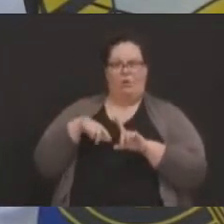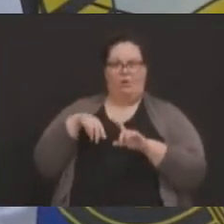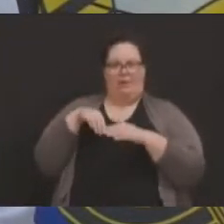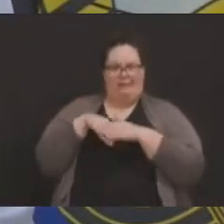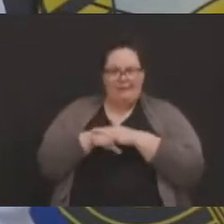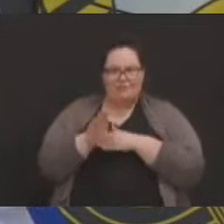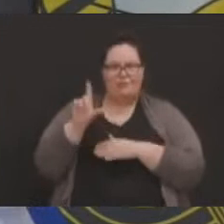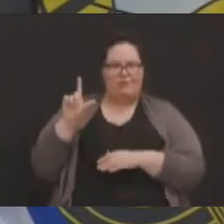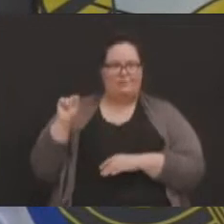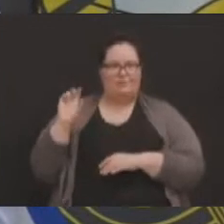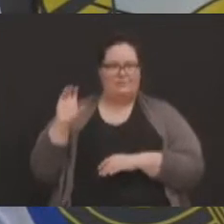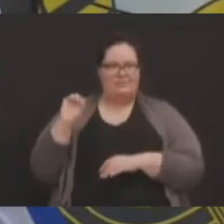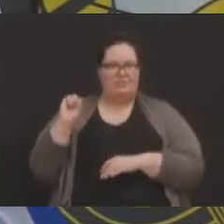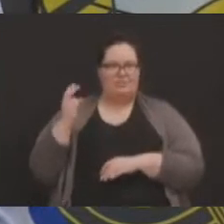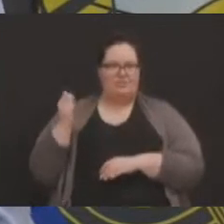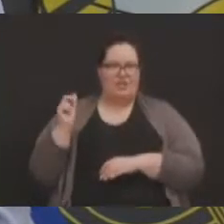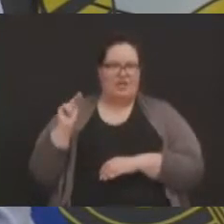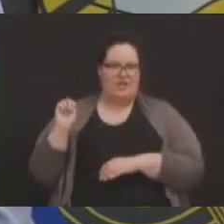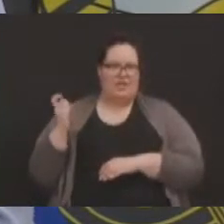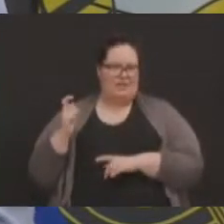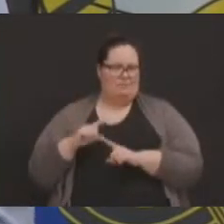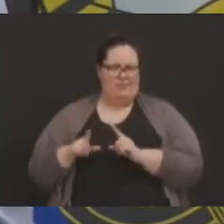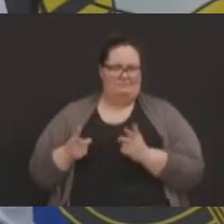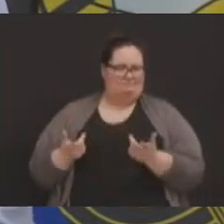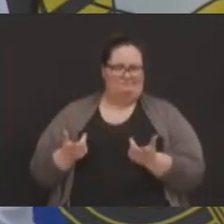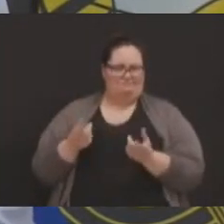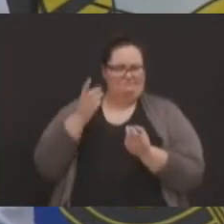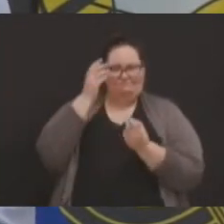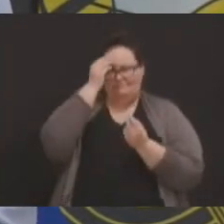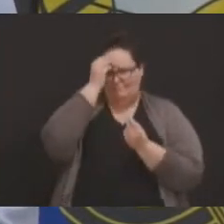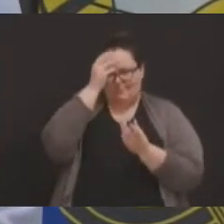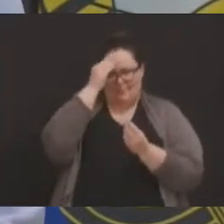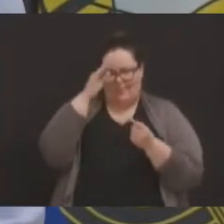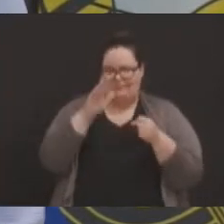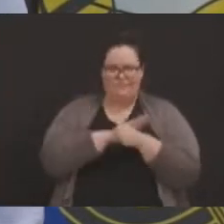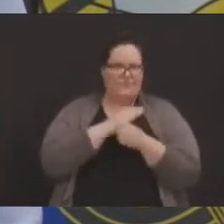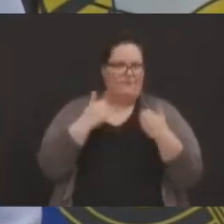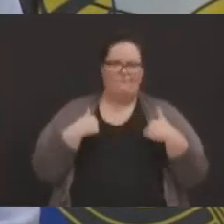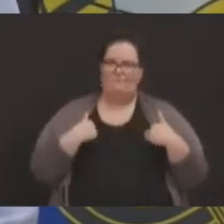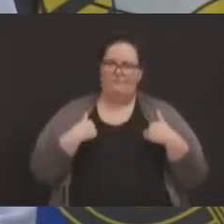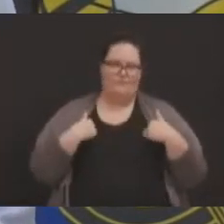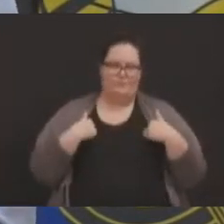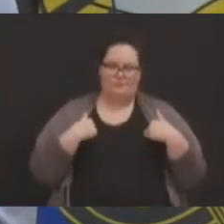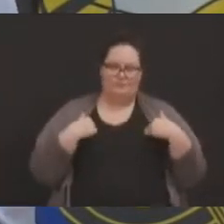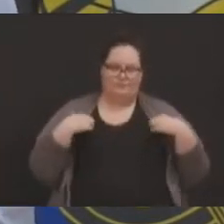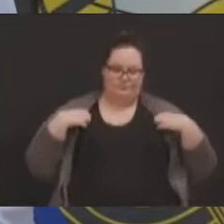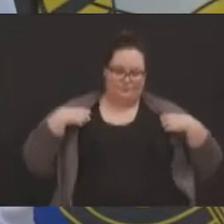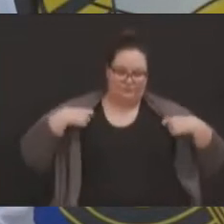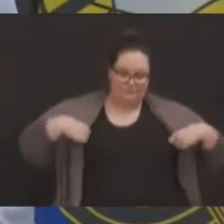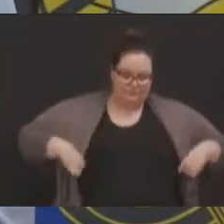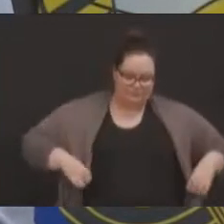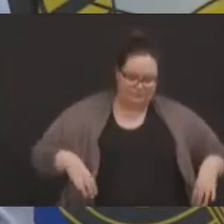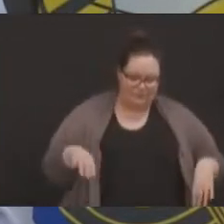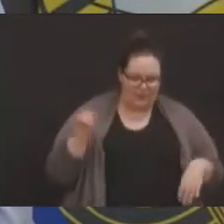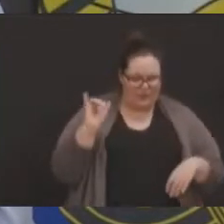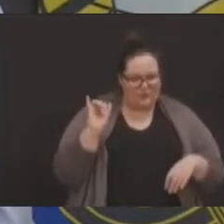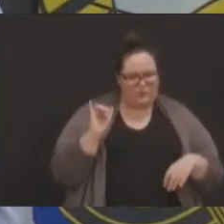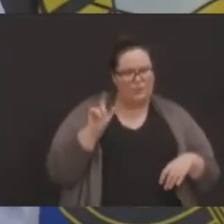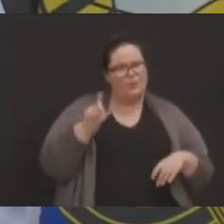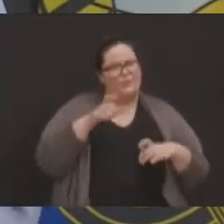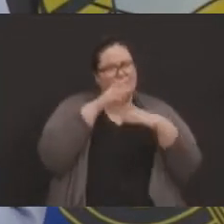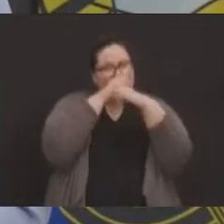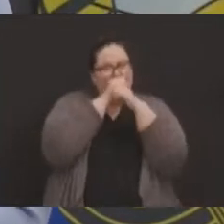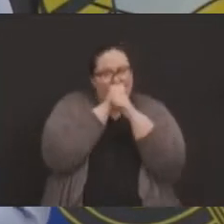our confidentiality. I mean, there's only 3 ways that it can get into a care home. It can be through staff, it can be through a visitor, it can be